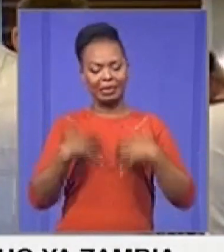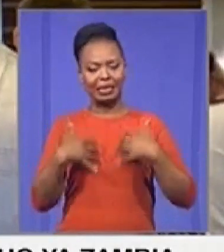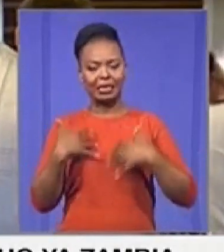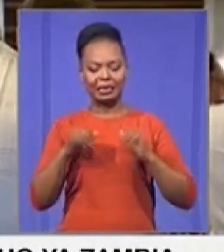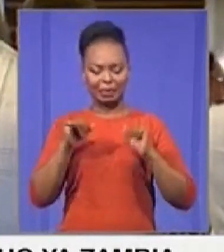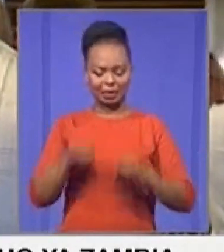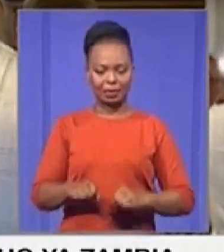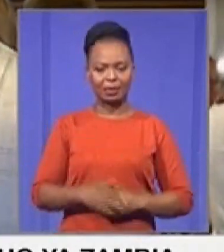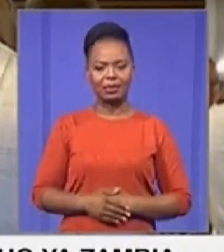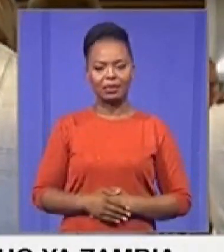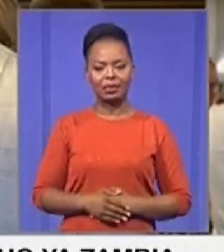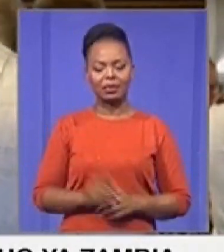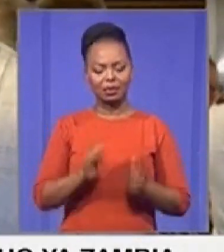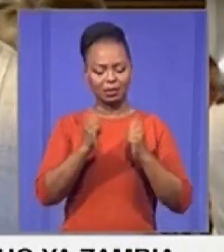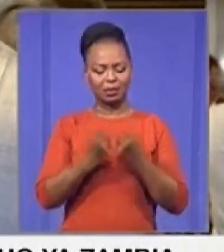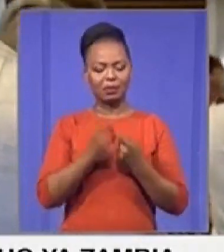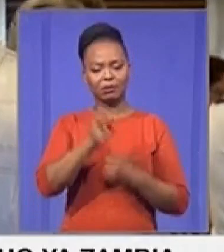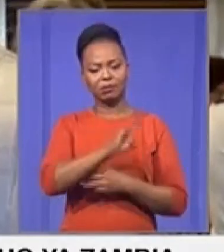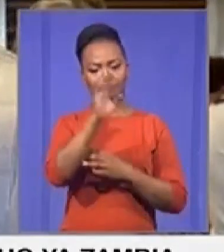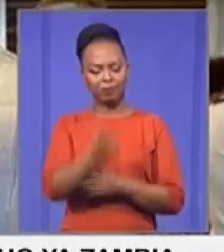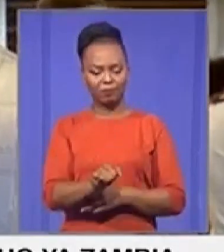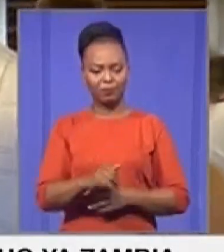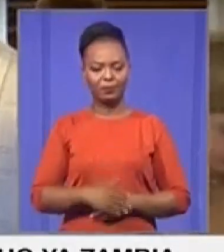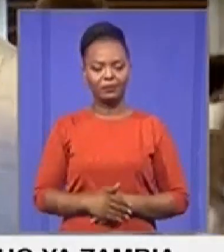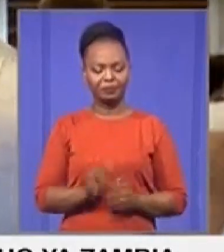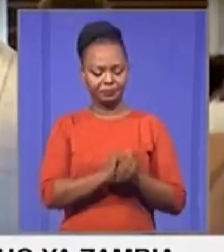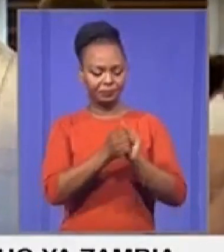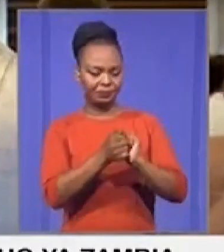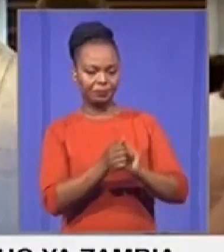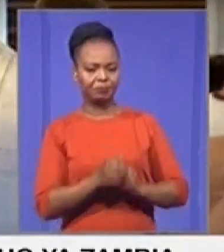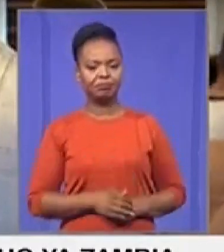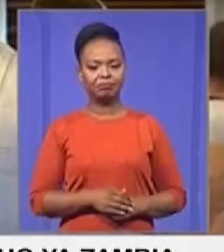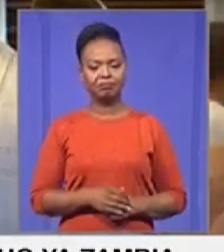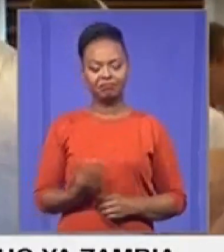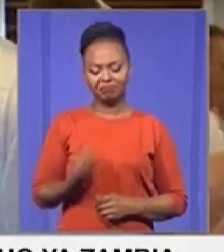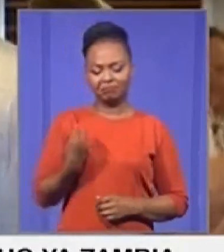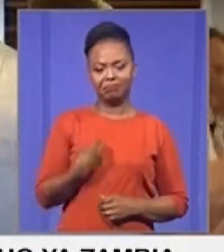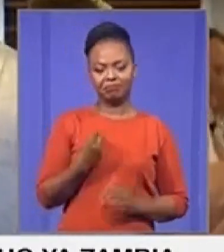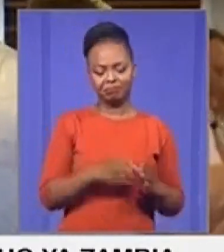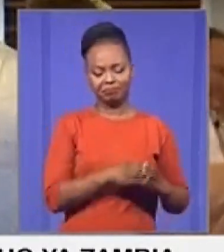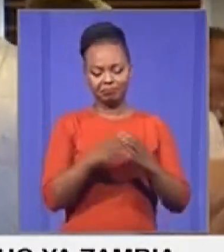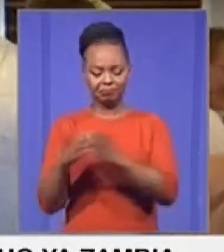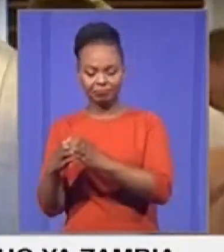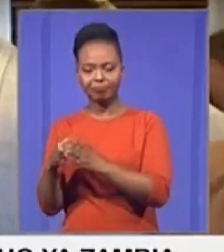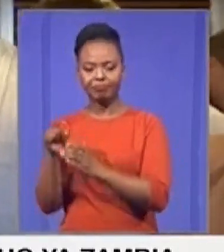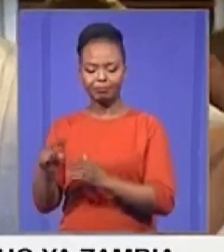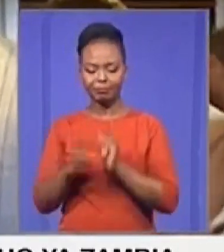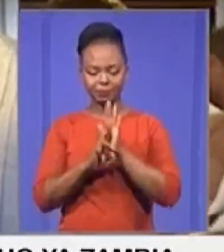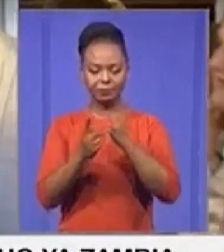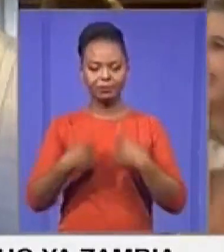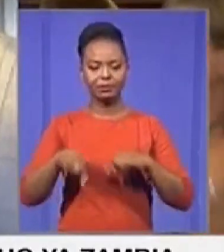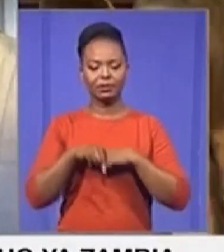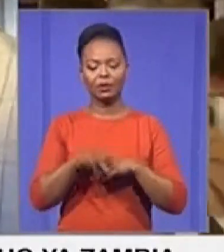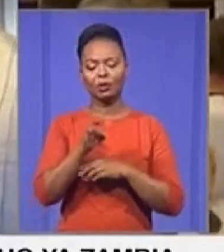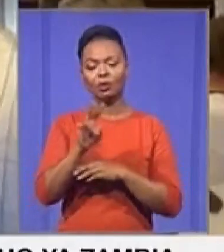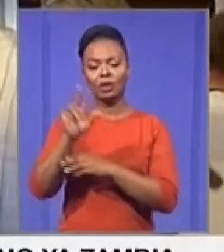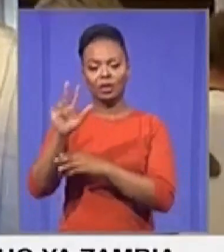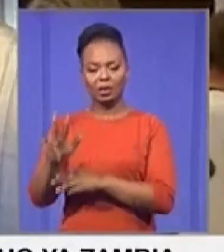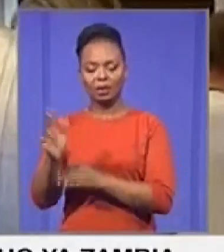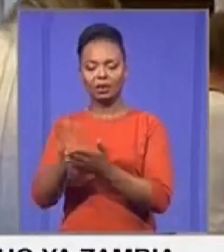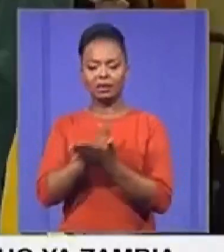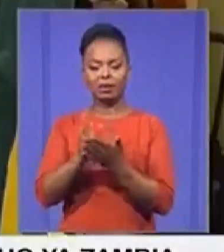as Athletics South Africa that we're sending the grassroots of South Africa that in the next 2028, some of them will